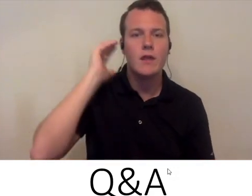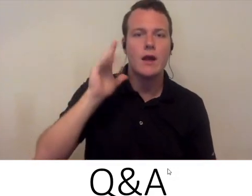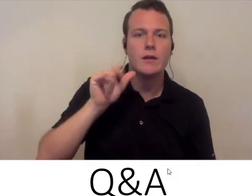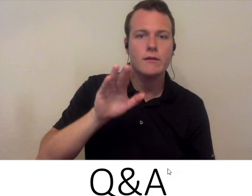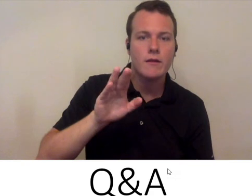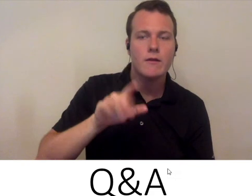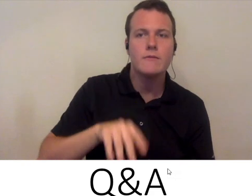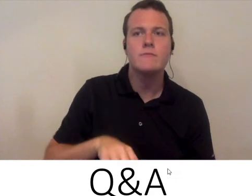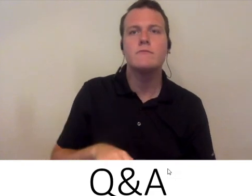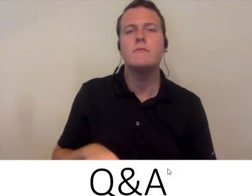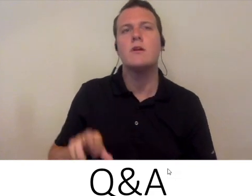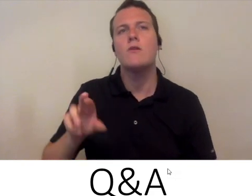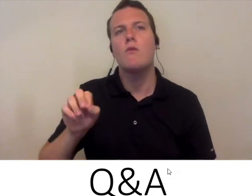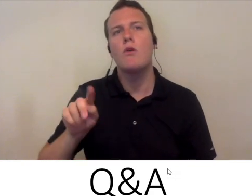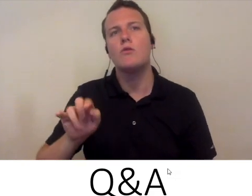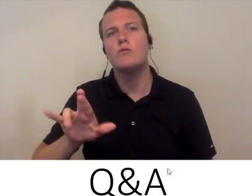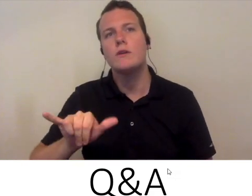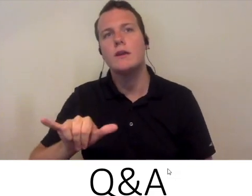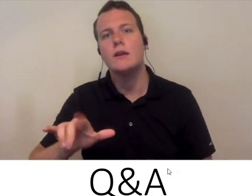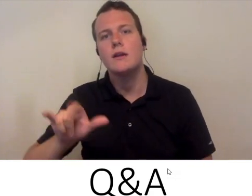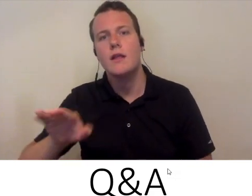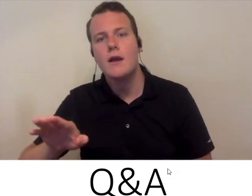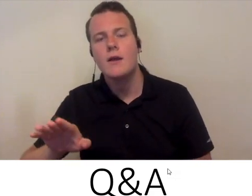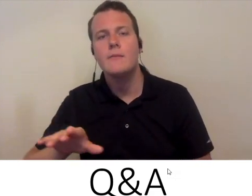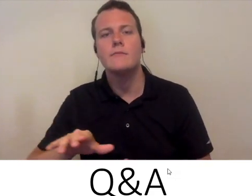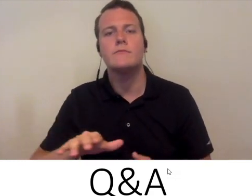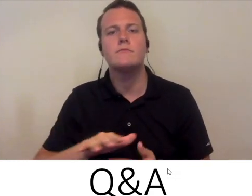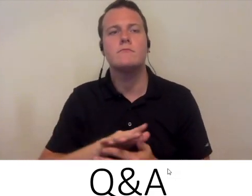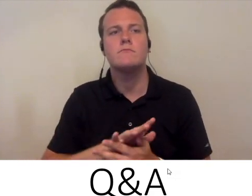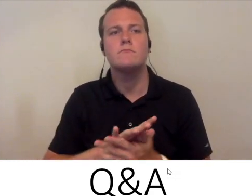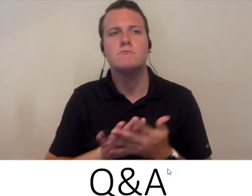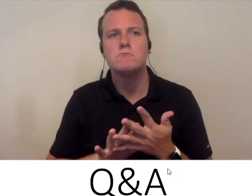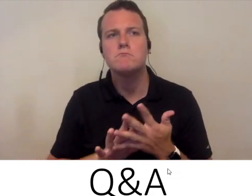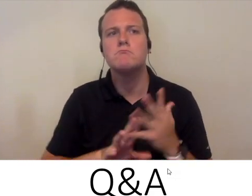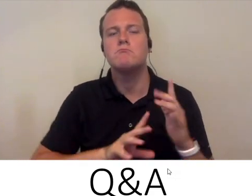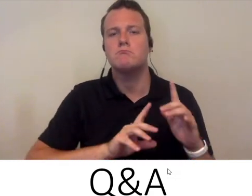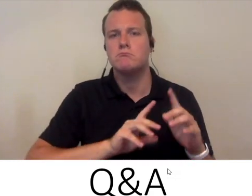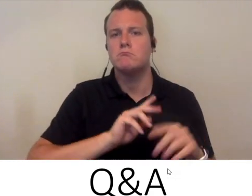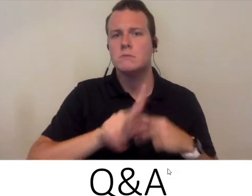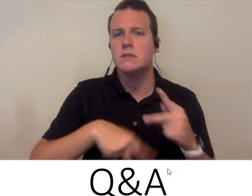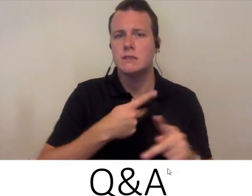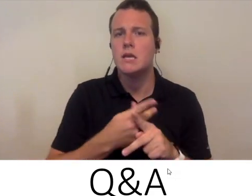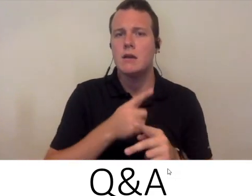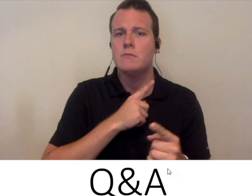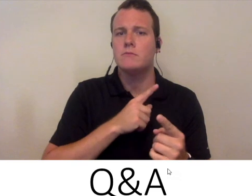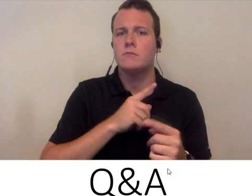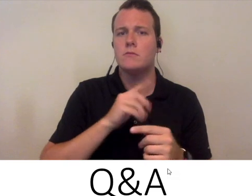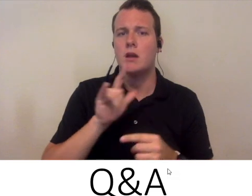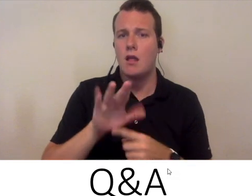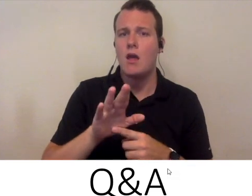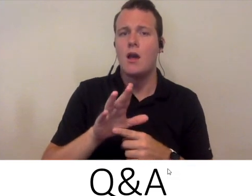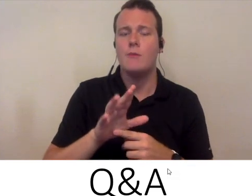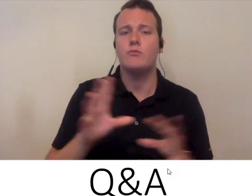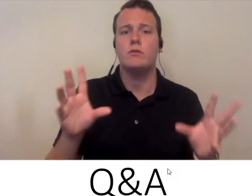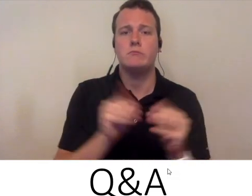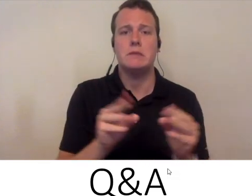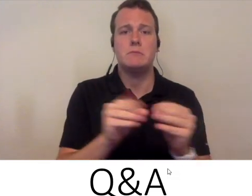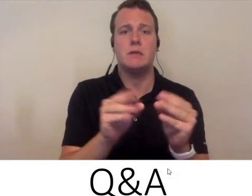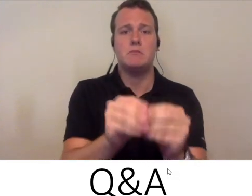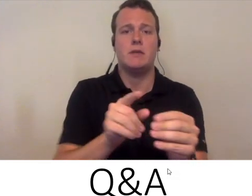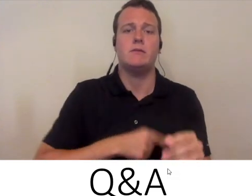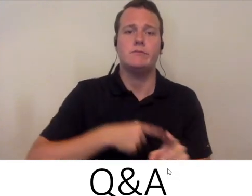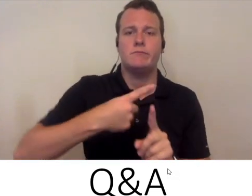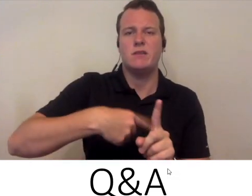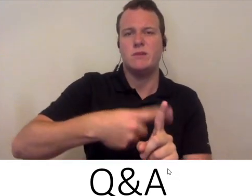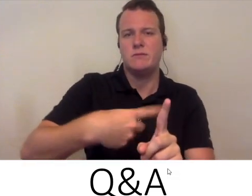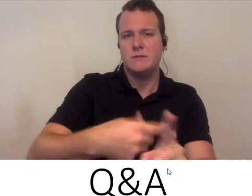have the Rotary Club, those types of clubs that meet on a monthly basis. And so those are